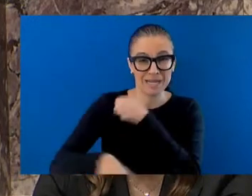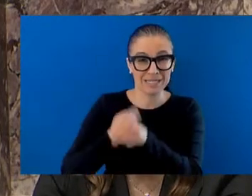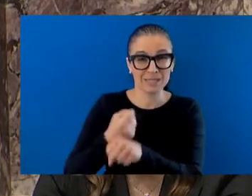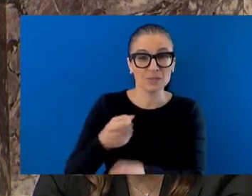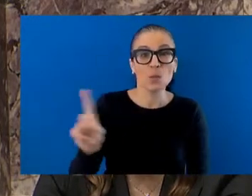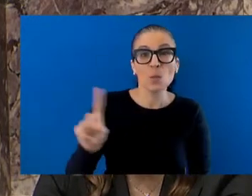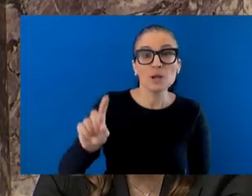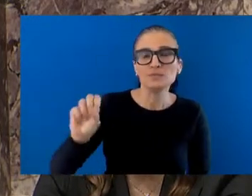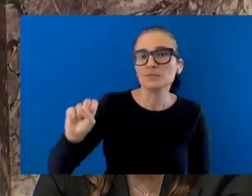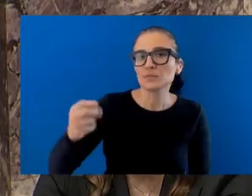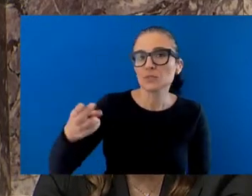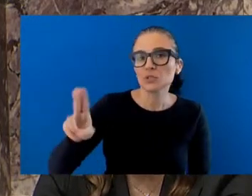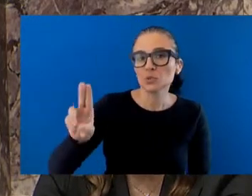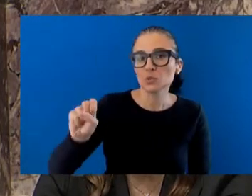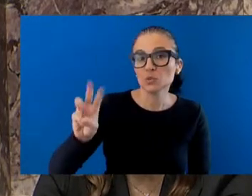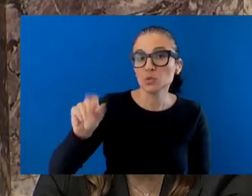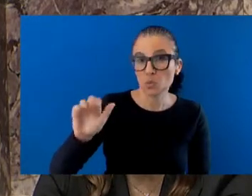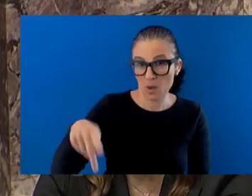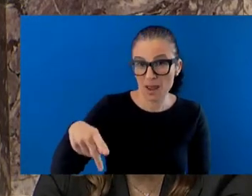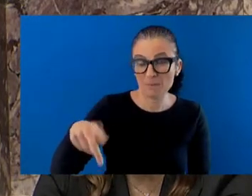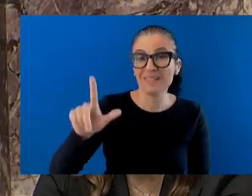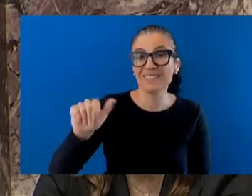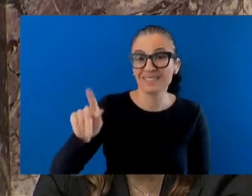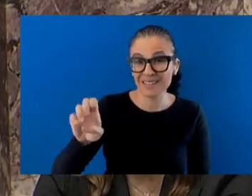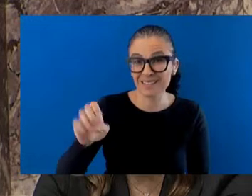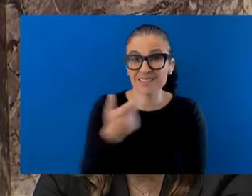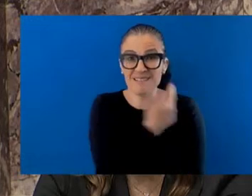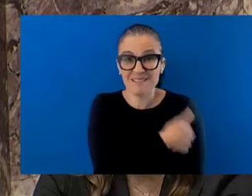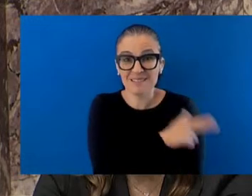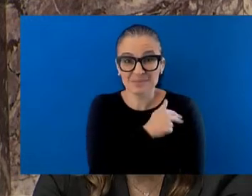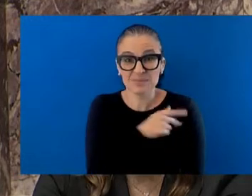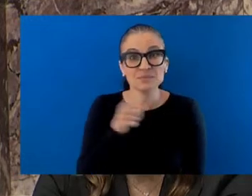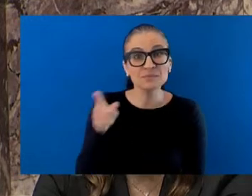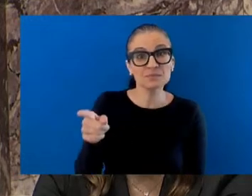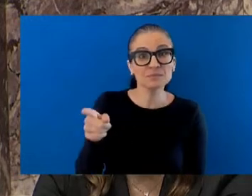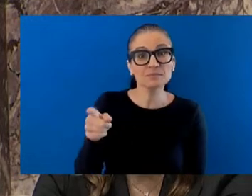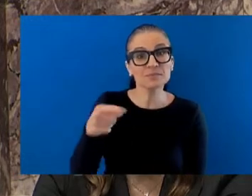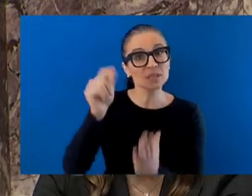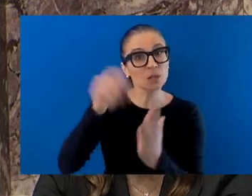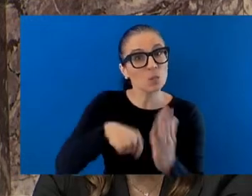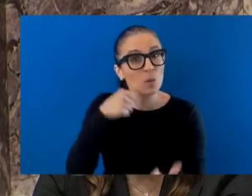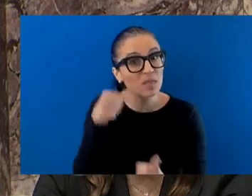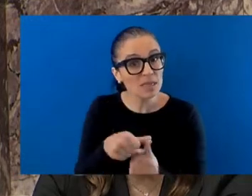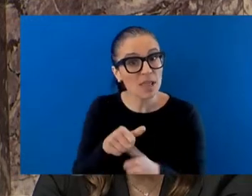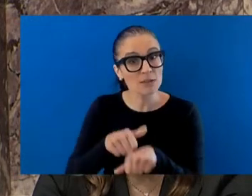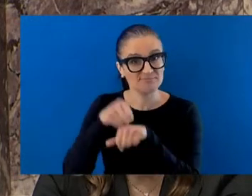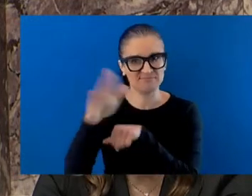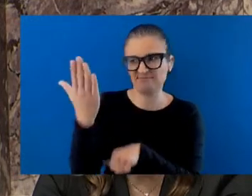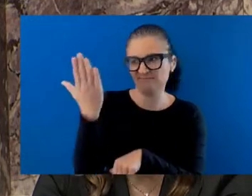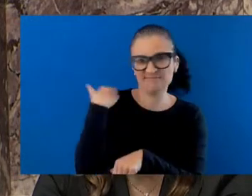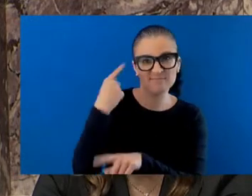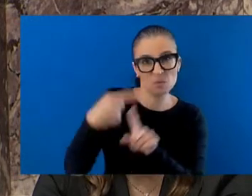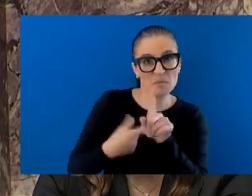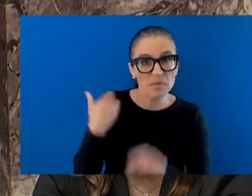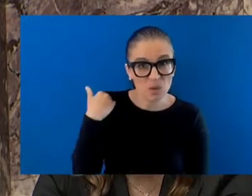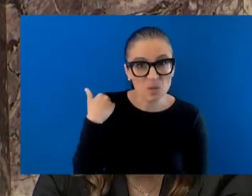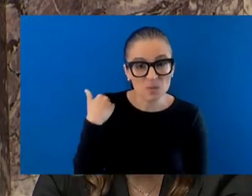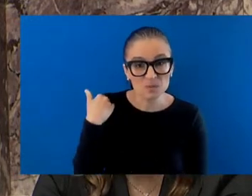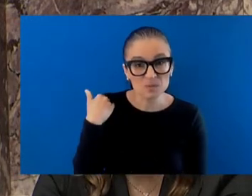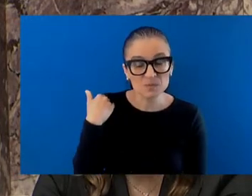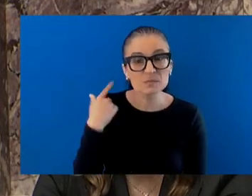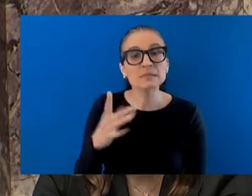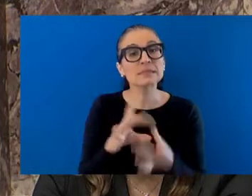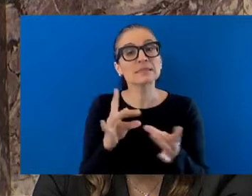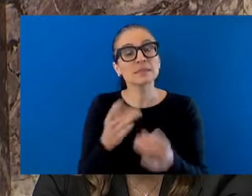describes walking into a bathroom to aid a patient, and I quote, "I was met with thick, acrid smoke and